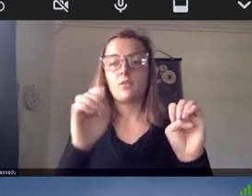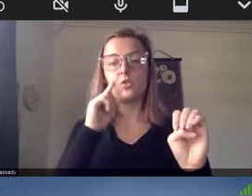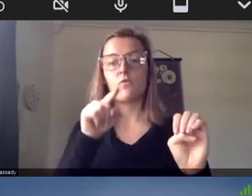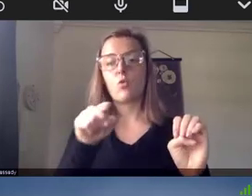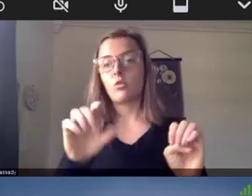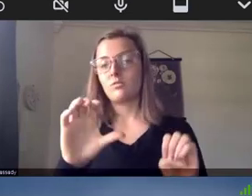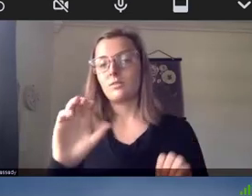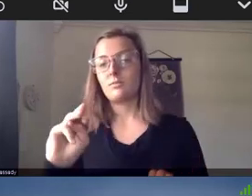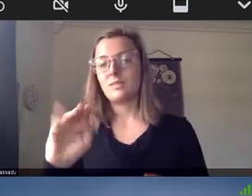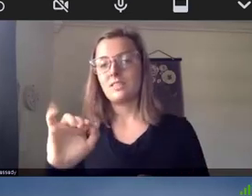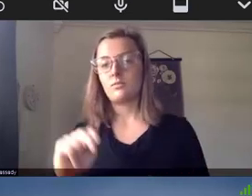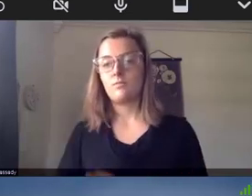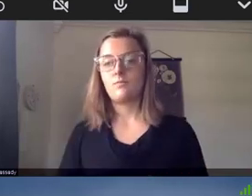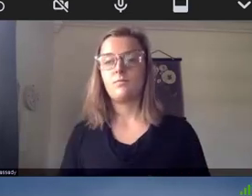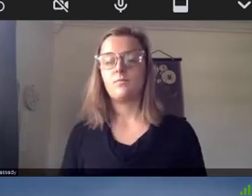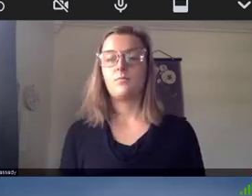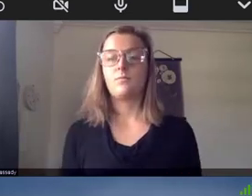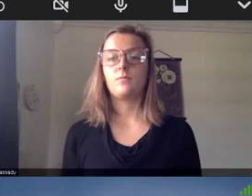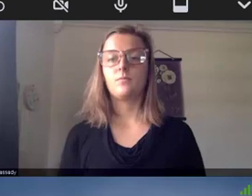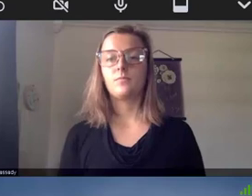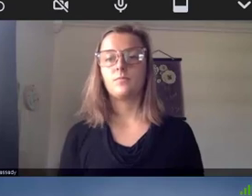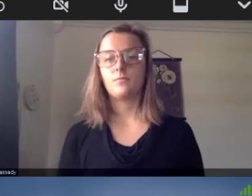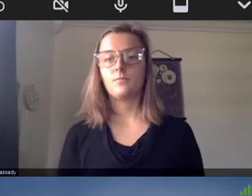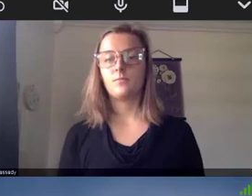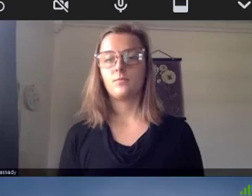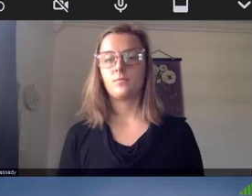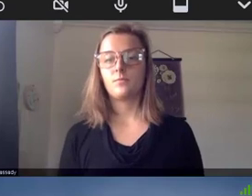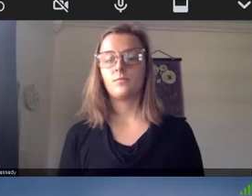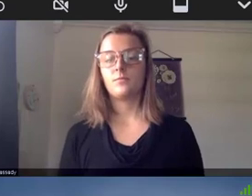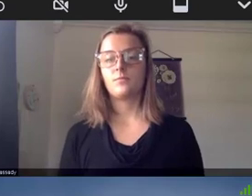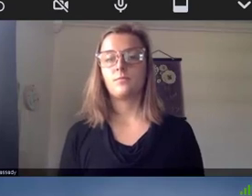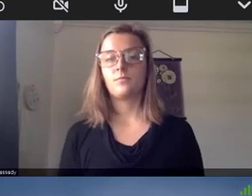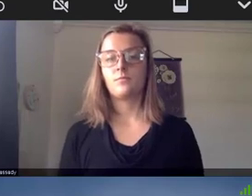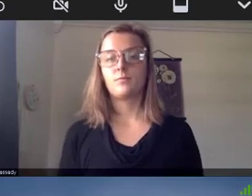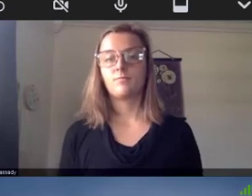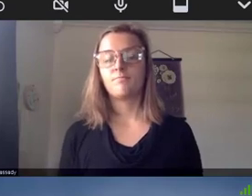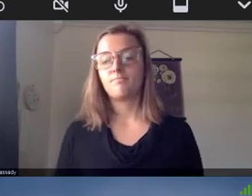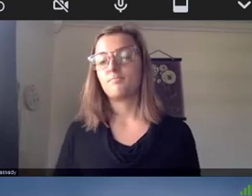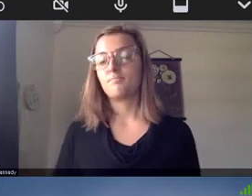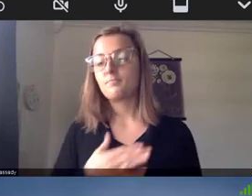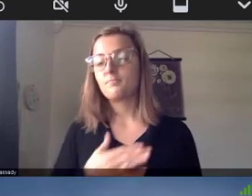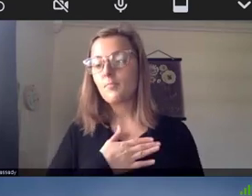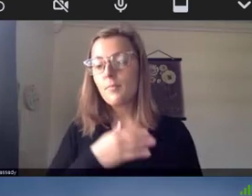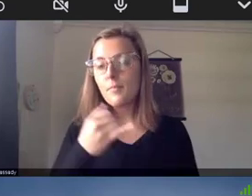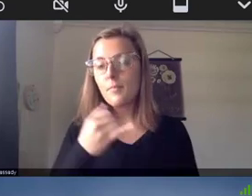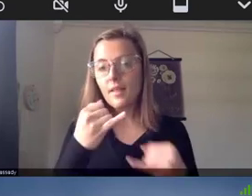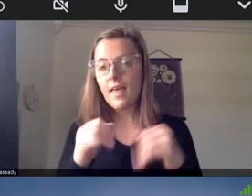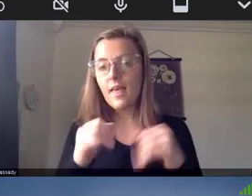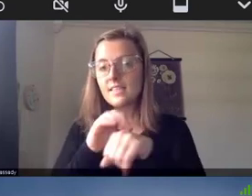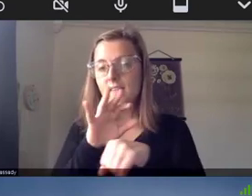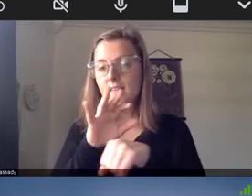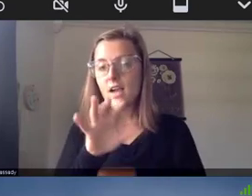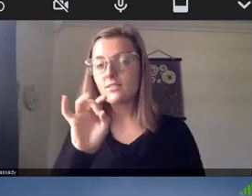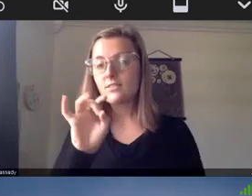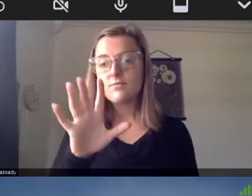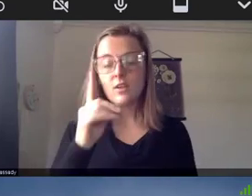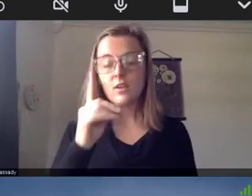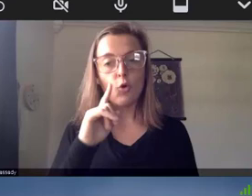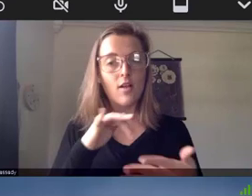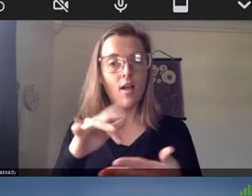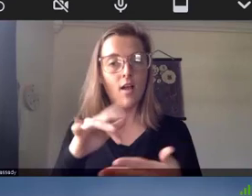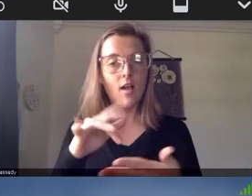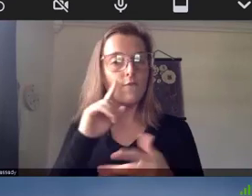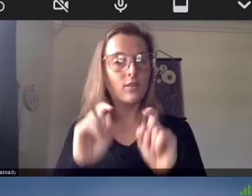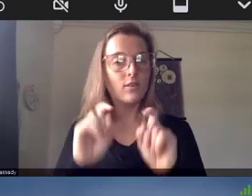So I guess the last bit of advice that I always give people when they're studying for exams is that, you know, it's really important to sleep. I